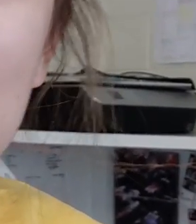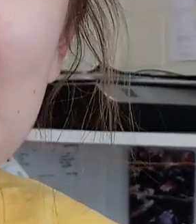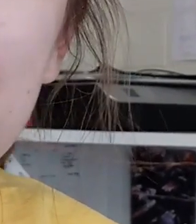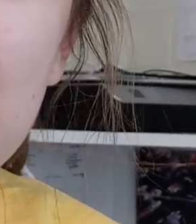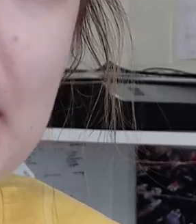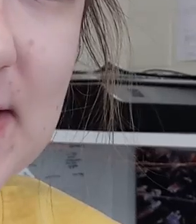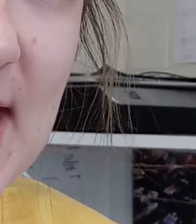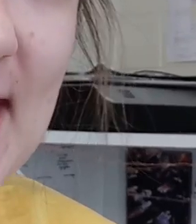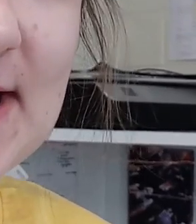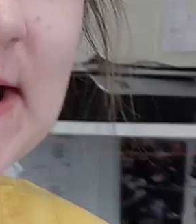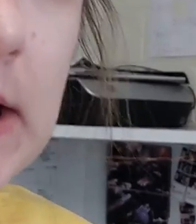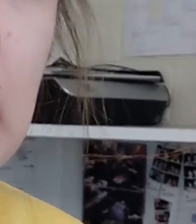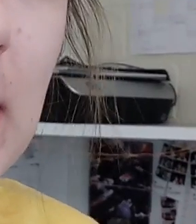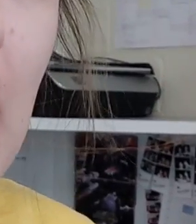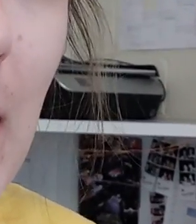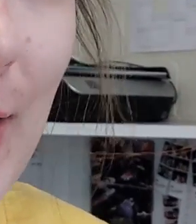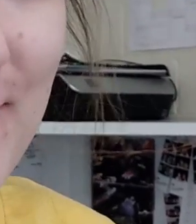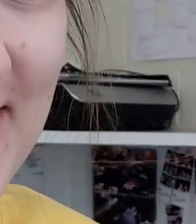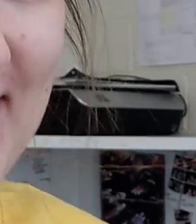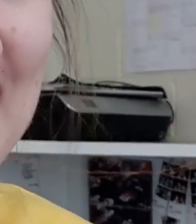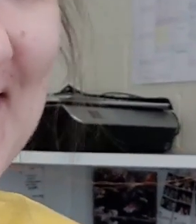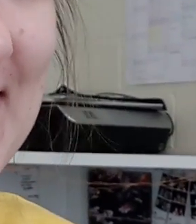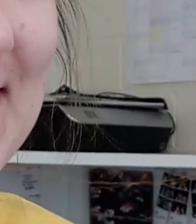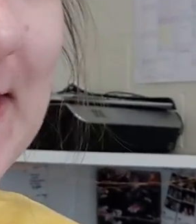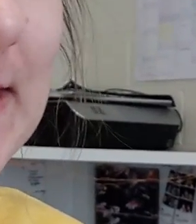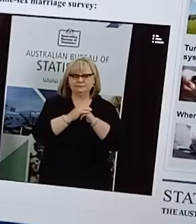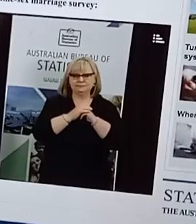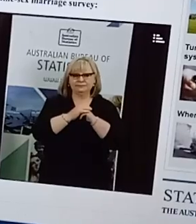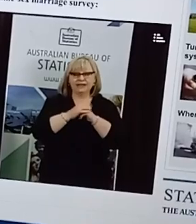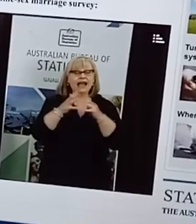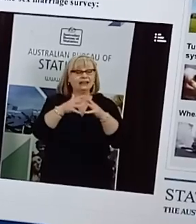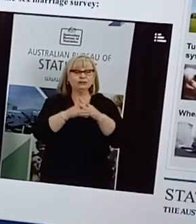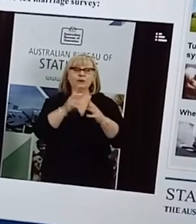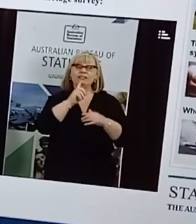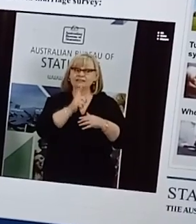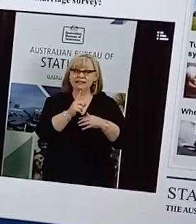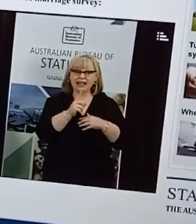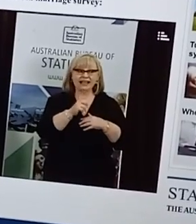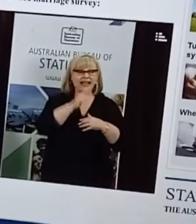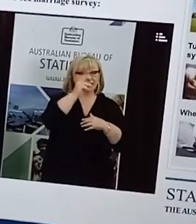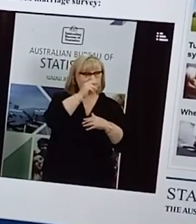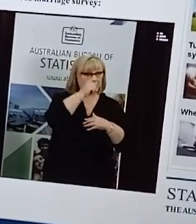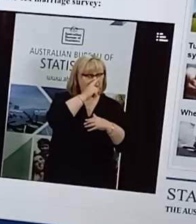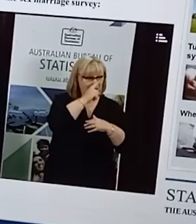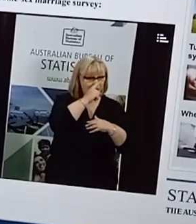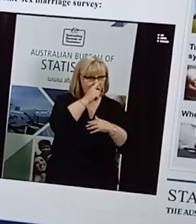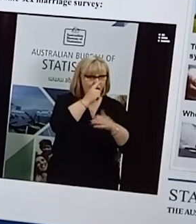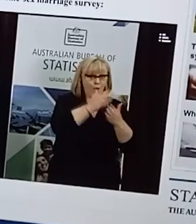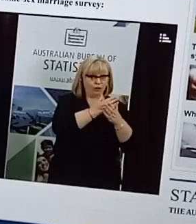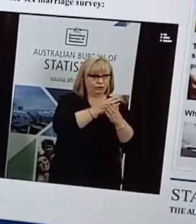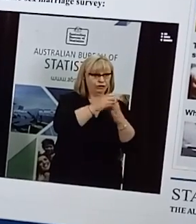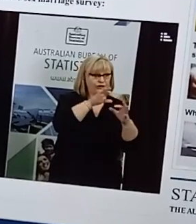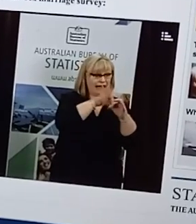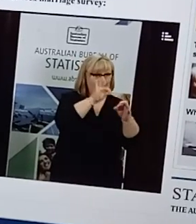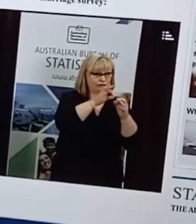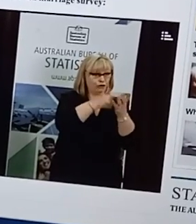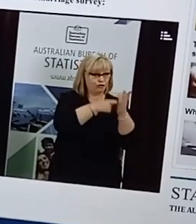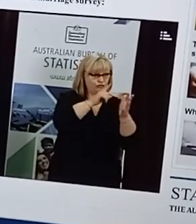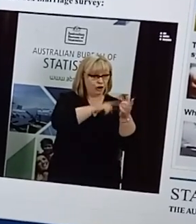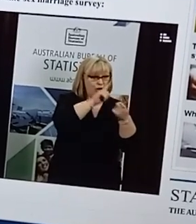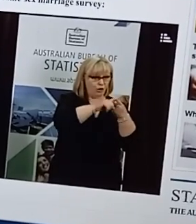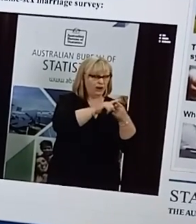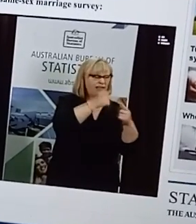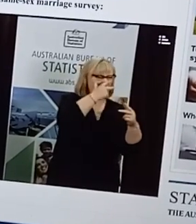marriage equality plebiscite are released. It's worth noting our youngest on the electoral roll. The 18